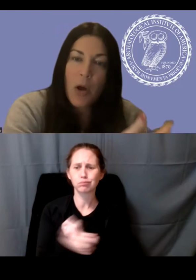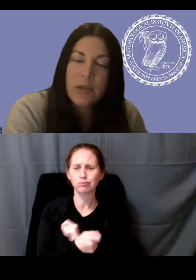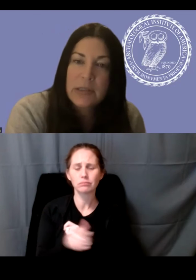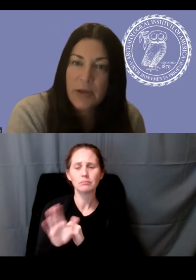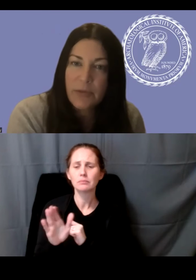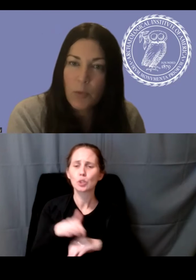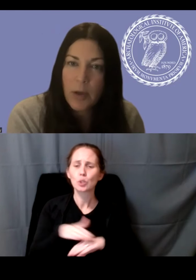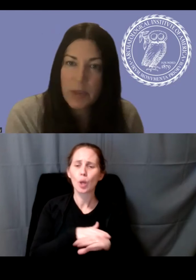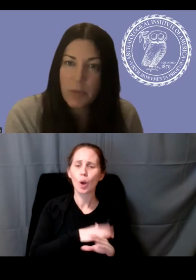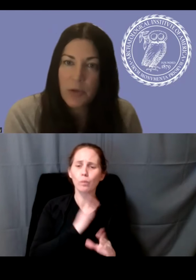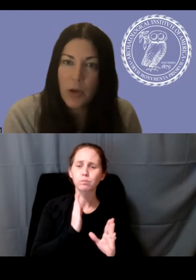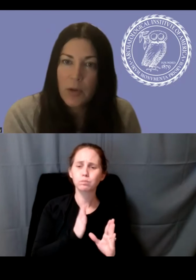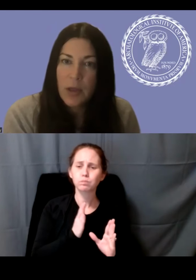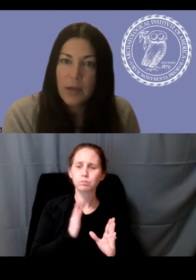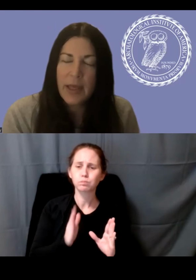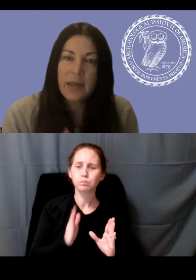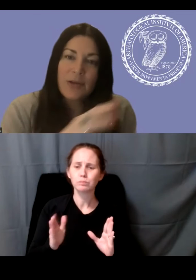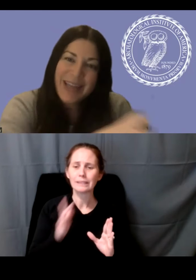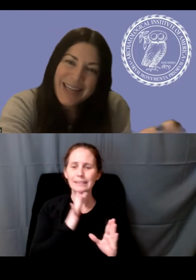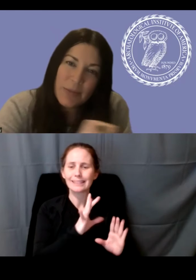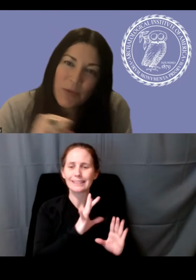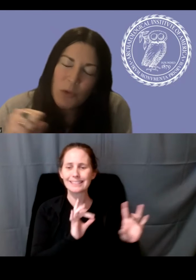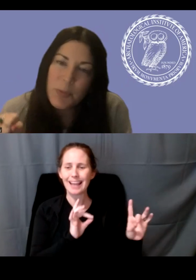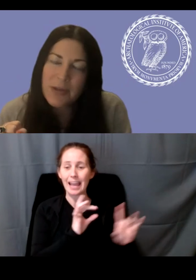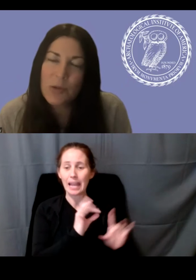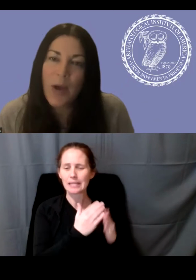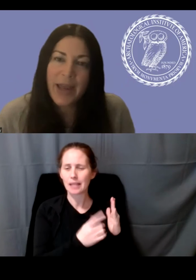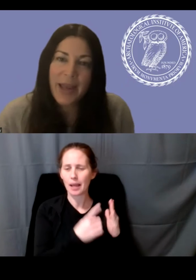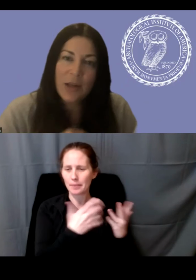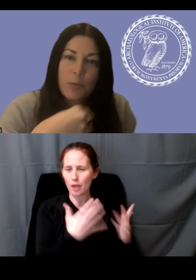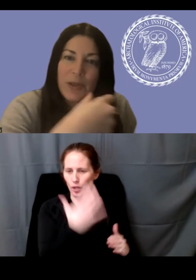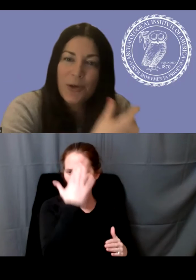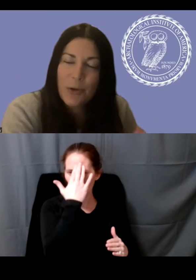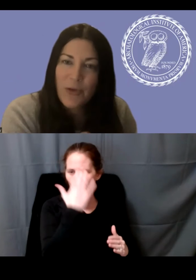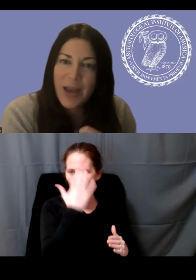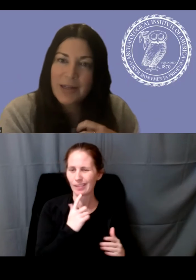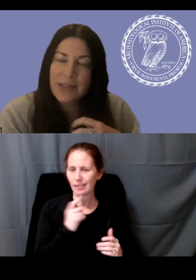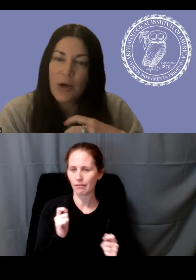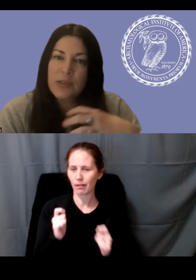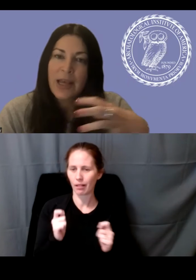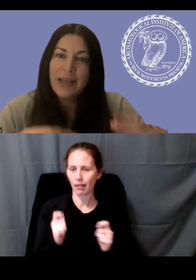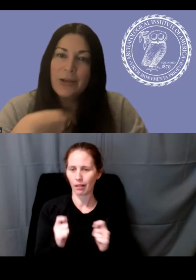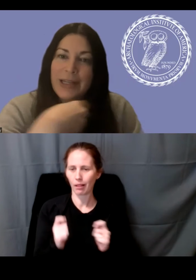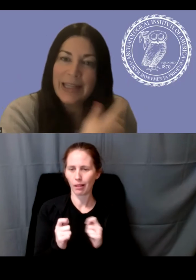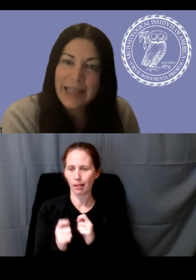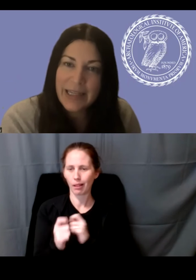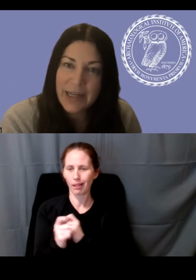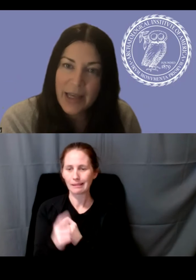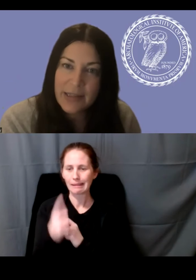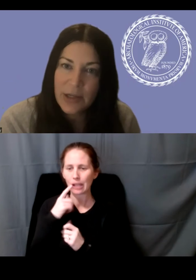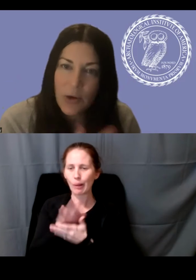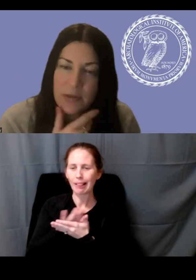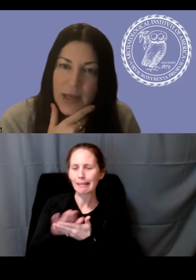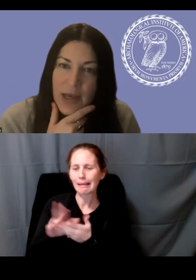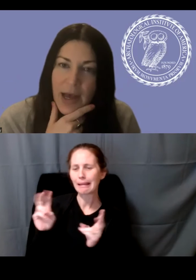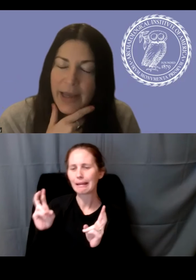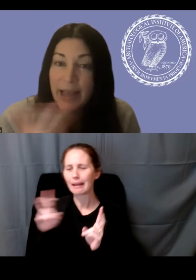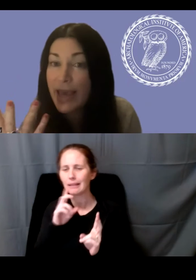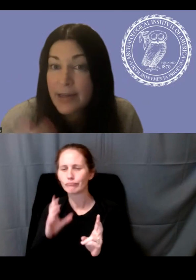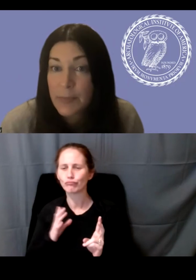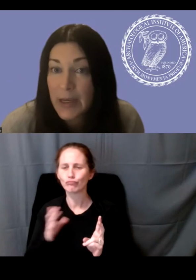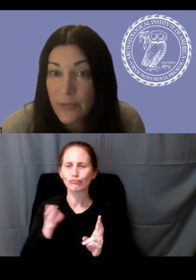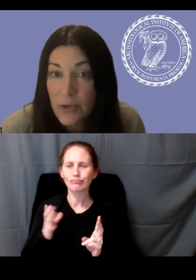create parts of it from what people know. Then he'll take some of those parts away and he'll purify it as he goes. He'll clean it as he goes.